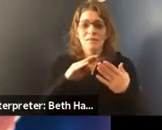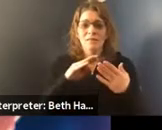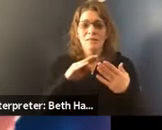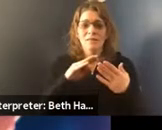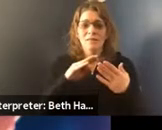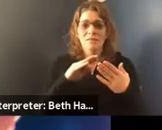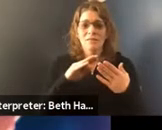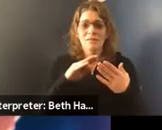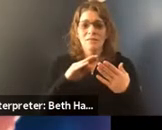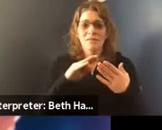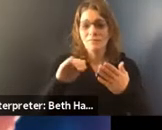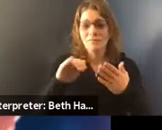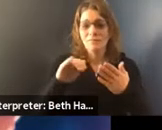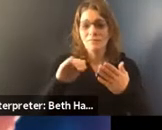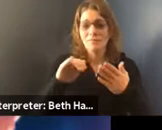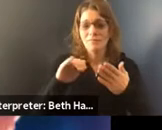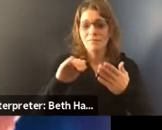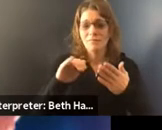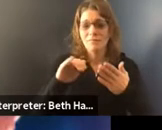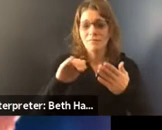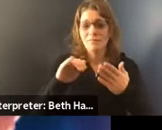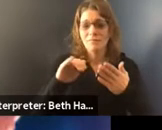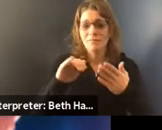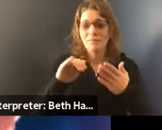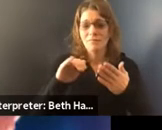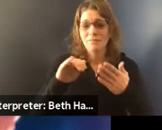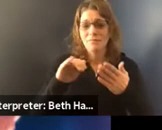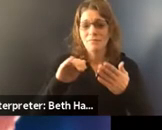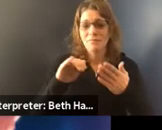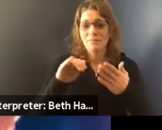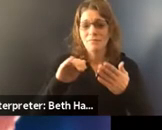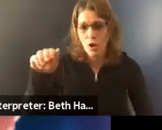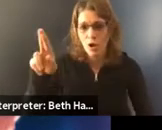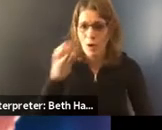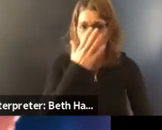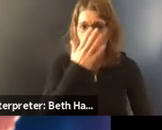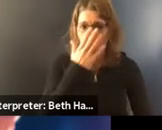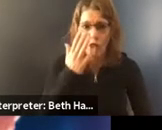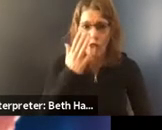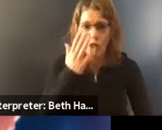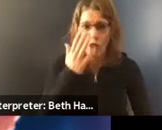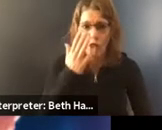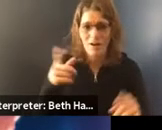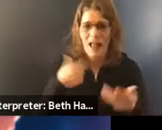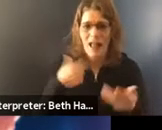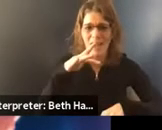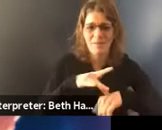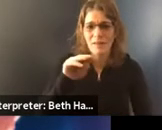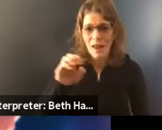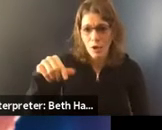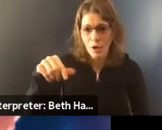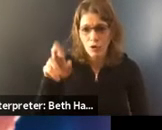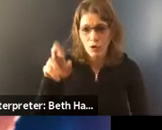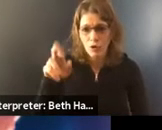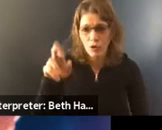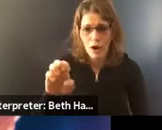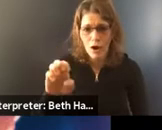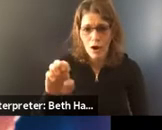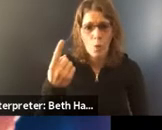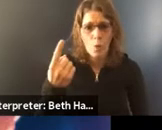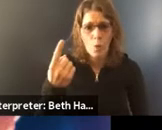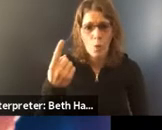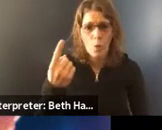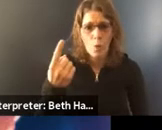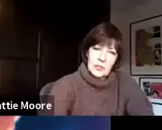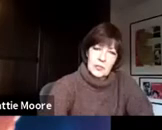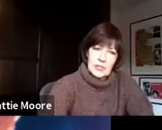I've only been in Times Square once. That's all you do. You do it in your 20s and you never do it again. But it